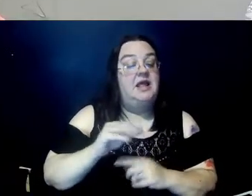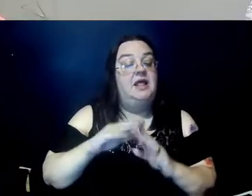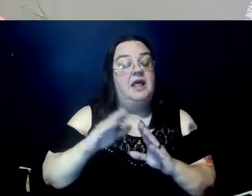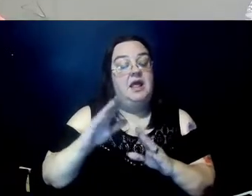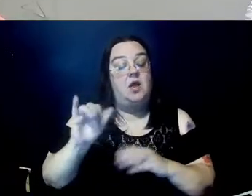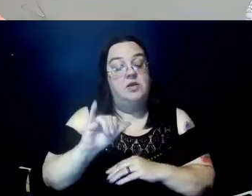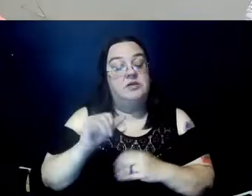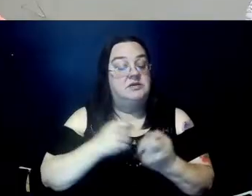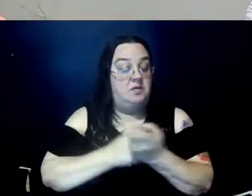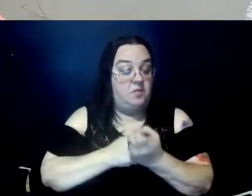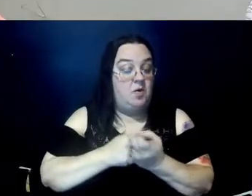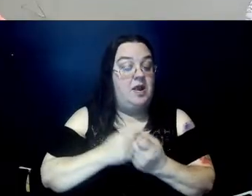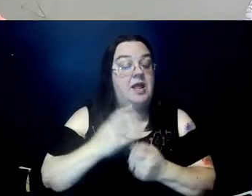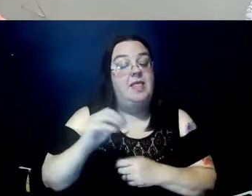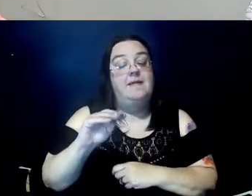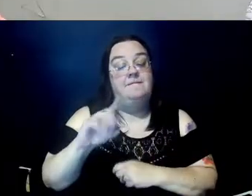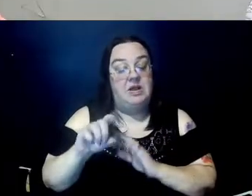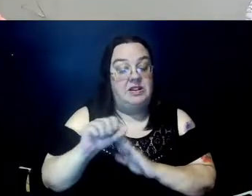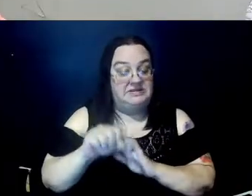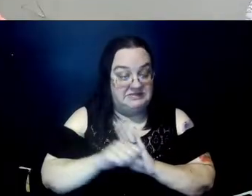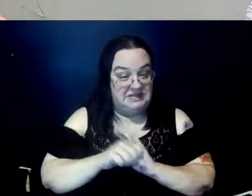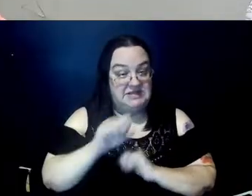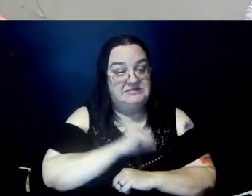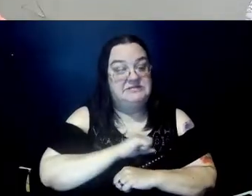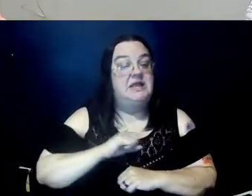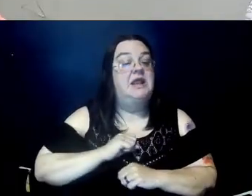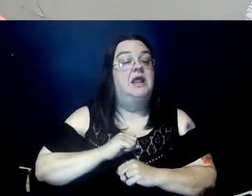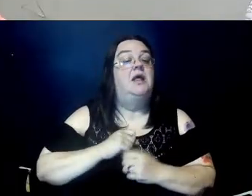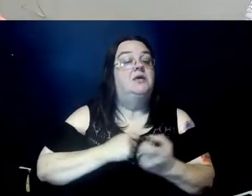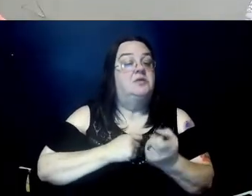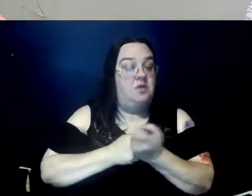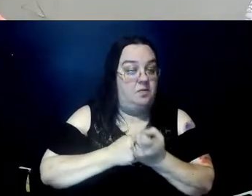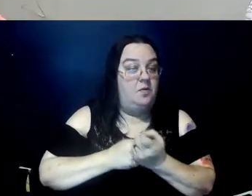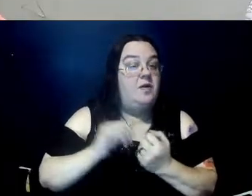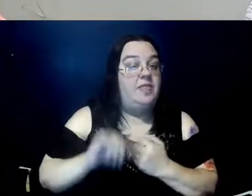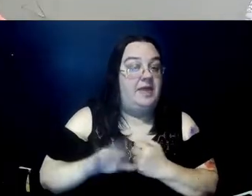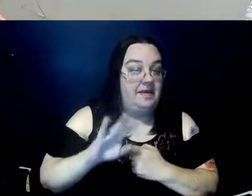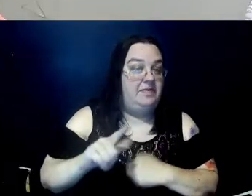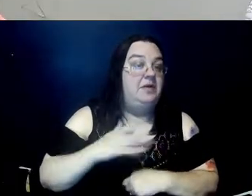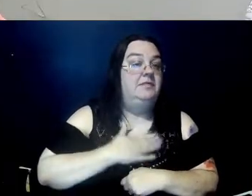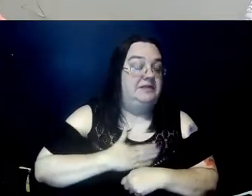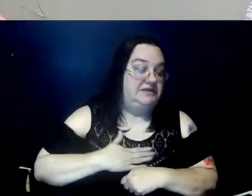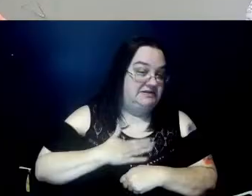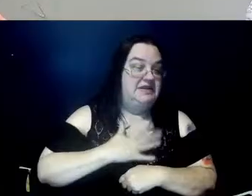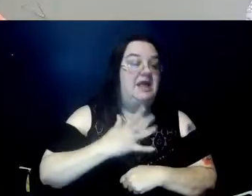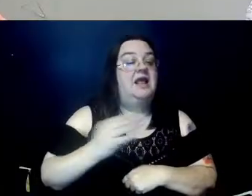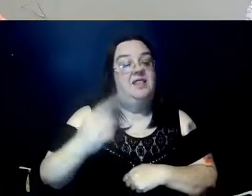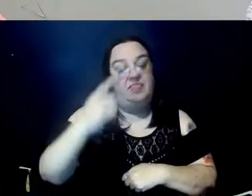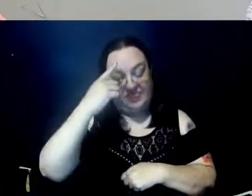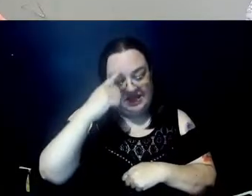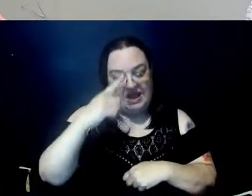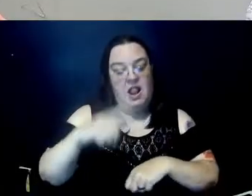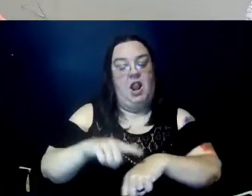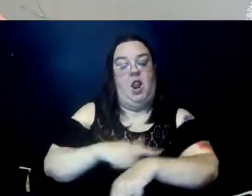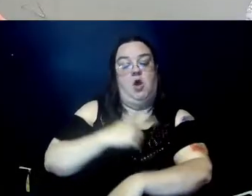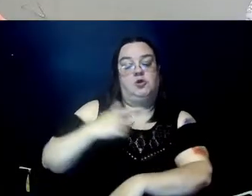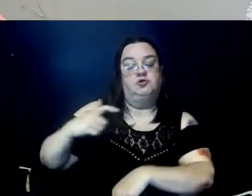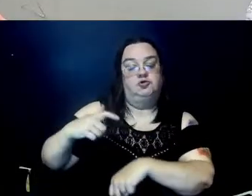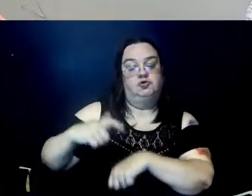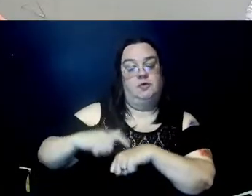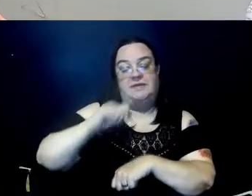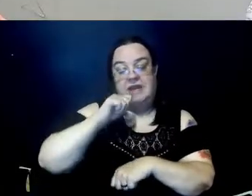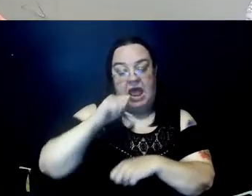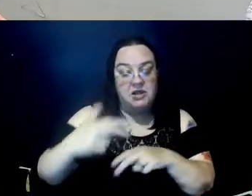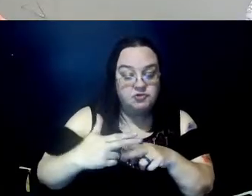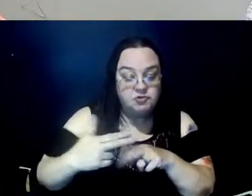the Maryland State Senate. I pushed that bill. Support that, please. And think long-term, not short-term, not